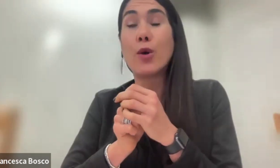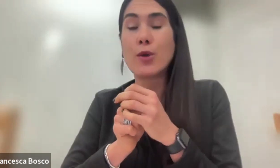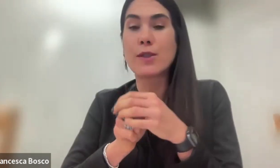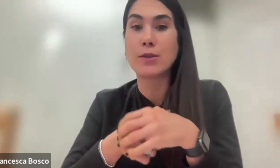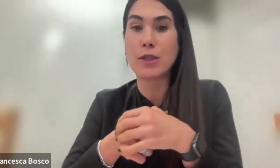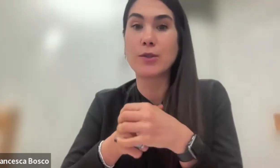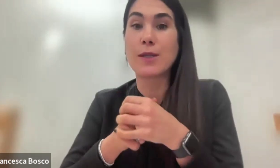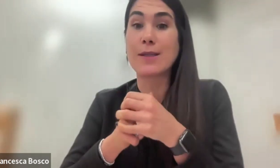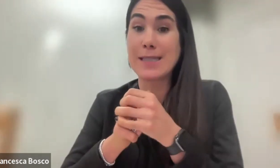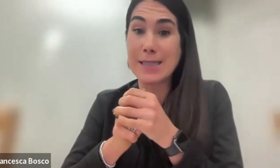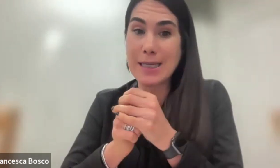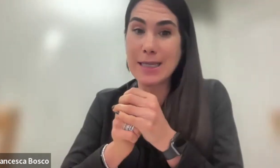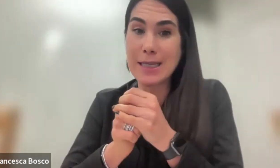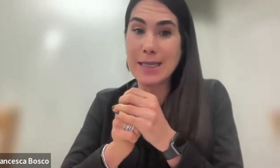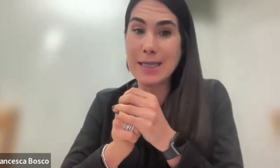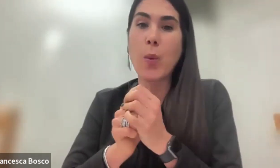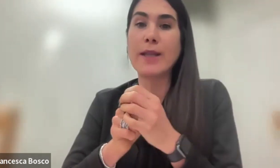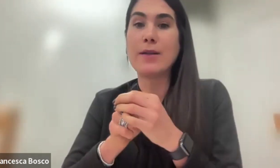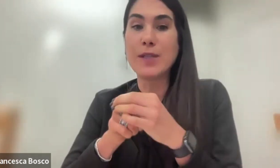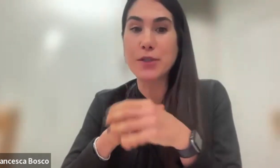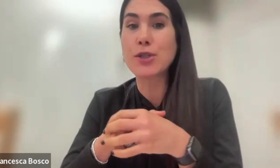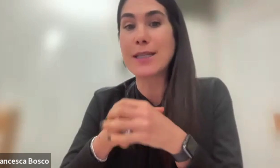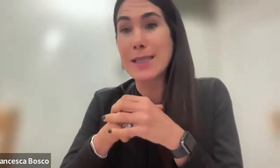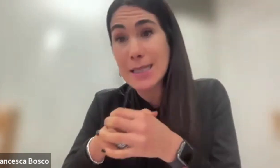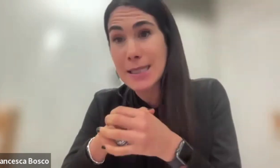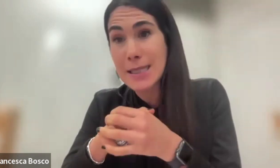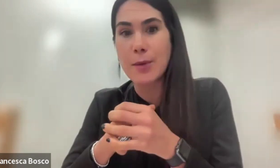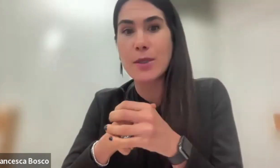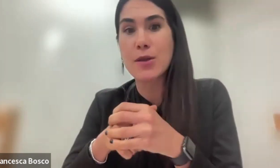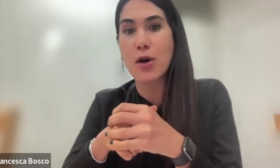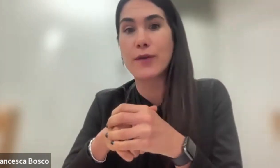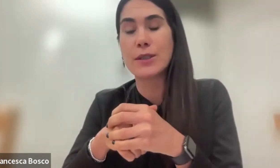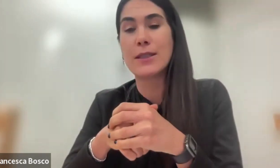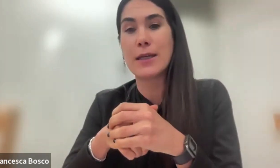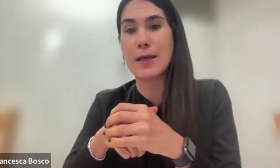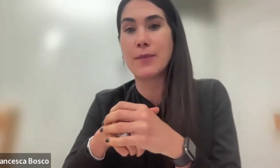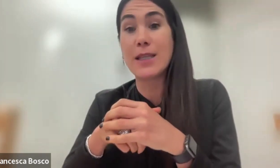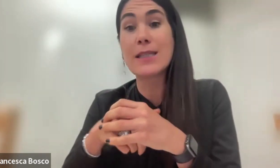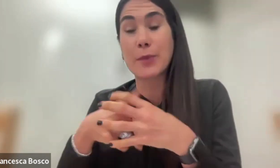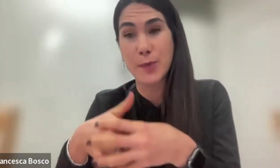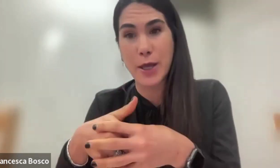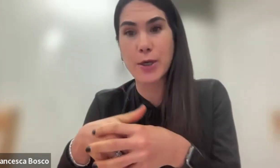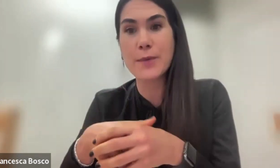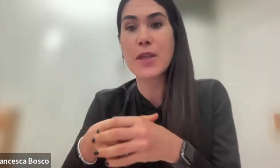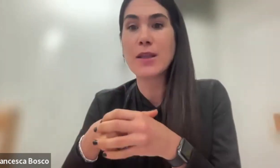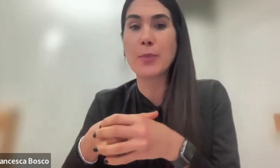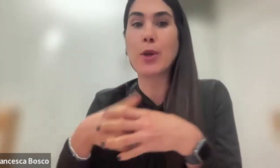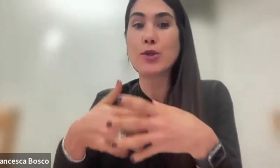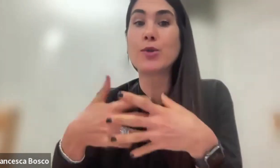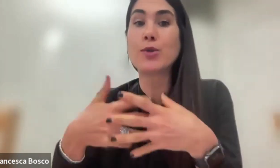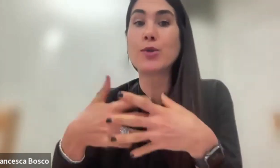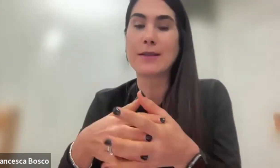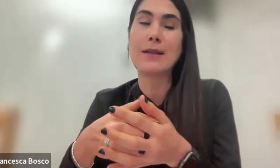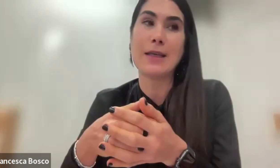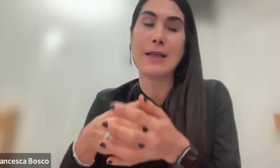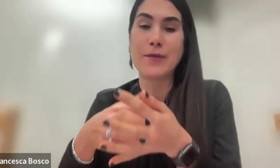almost to August 2016, when researchers at the Citizen Lab discovered this type of spyware deployed